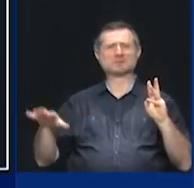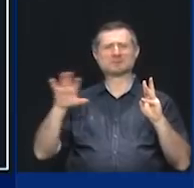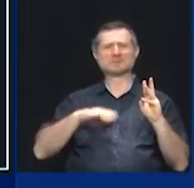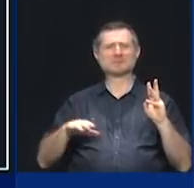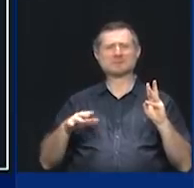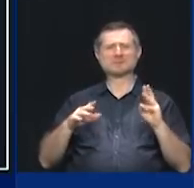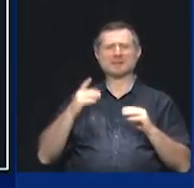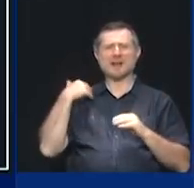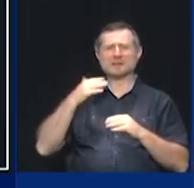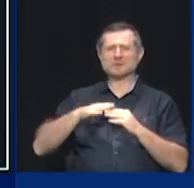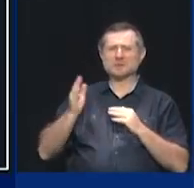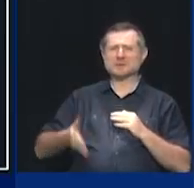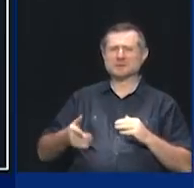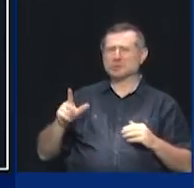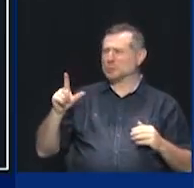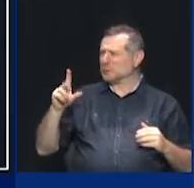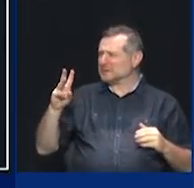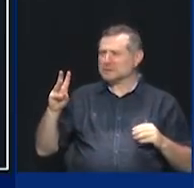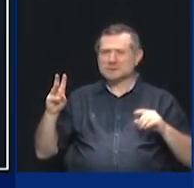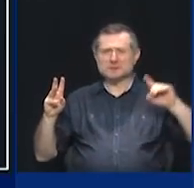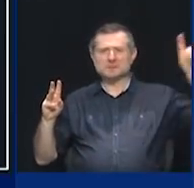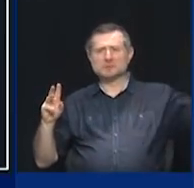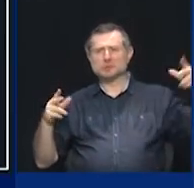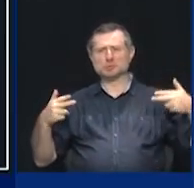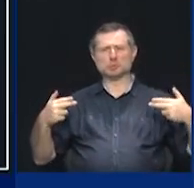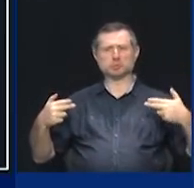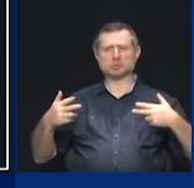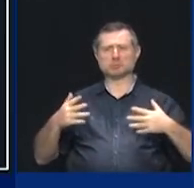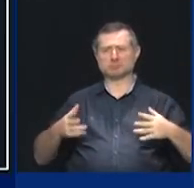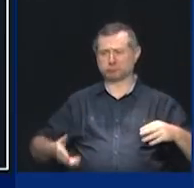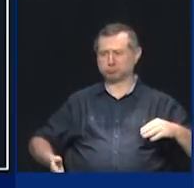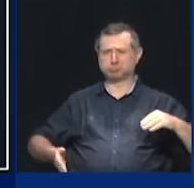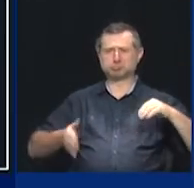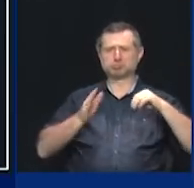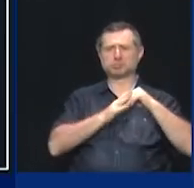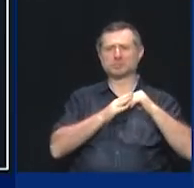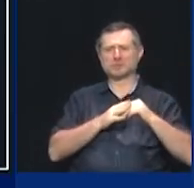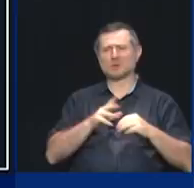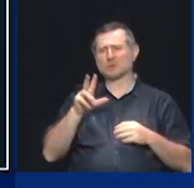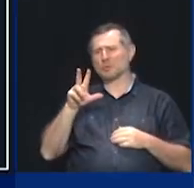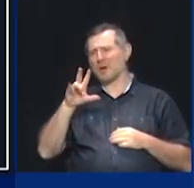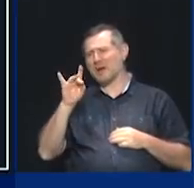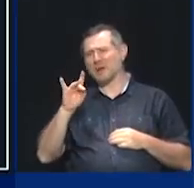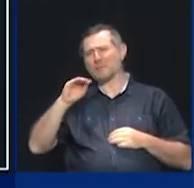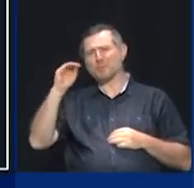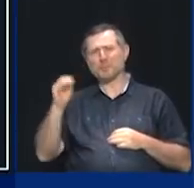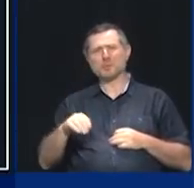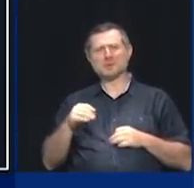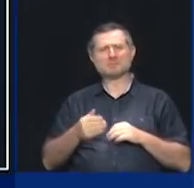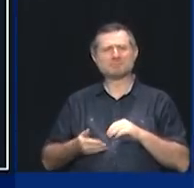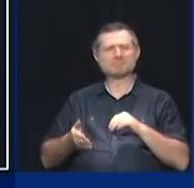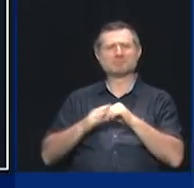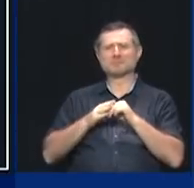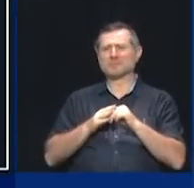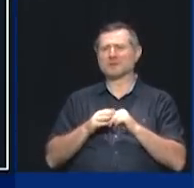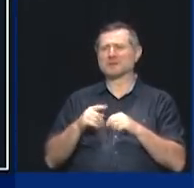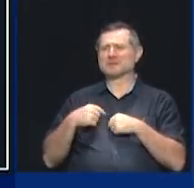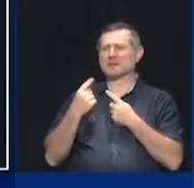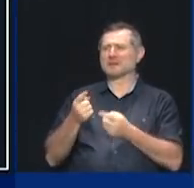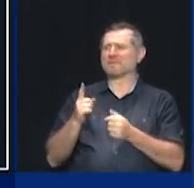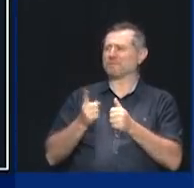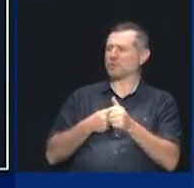weekend. Shootings were up 38% in New York City over the first 6 months compared